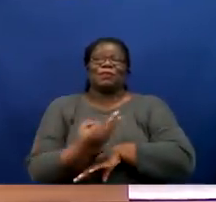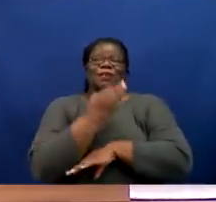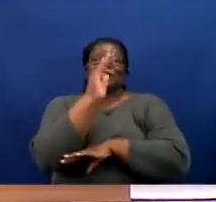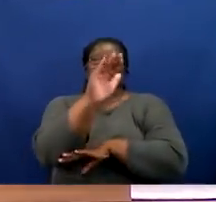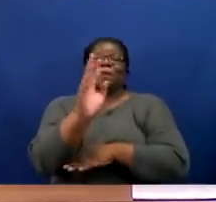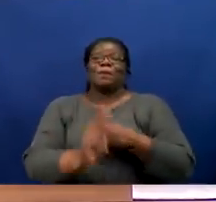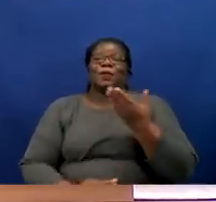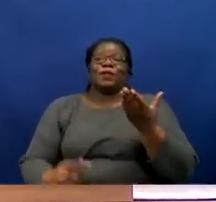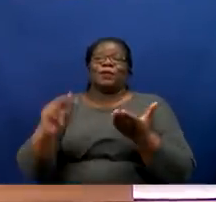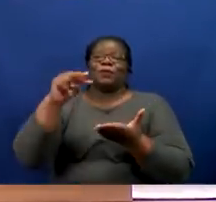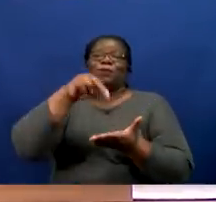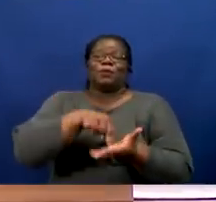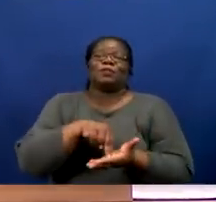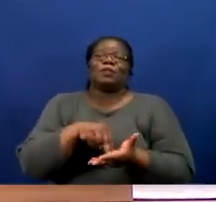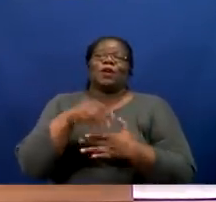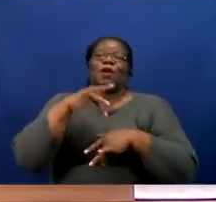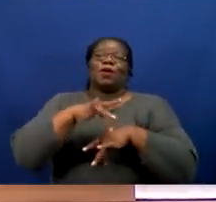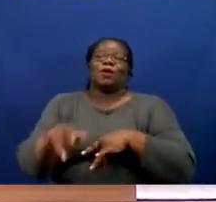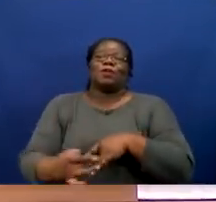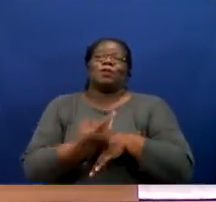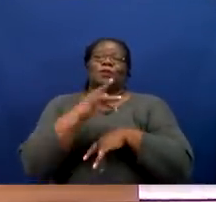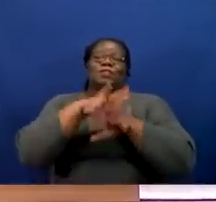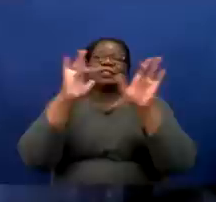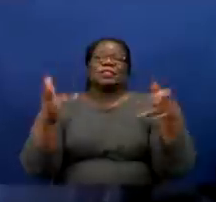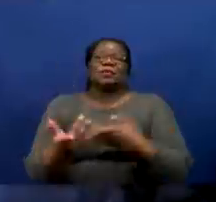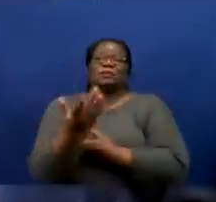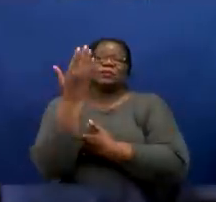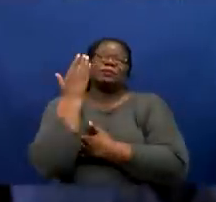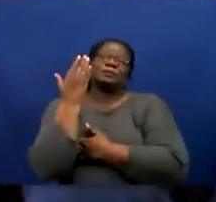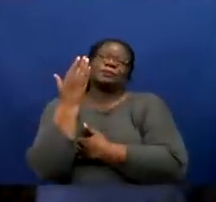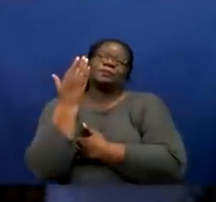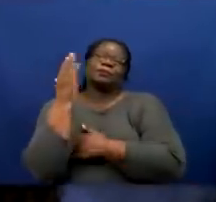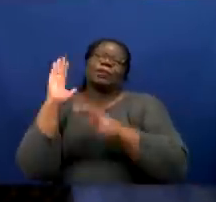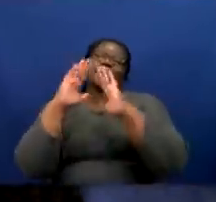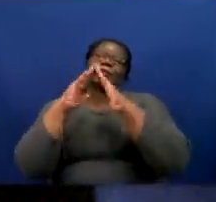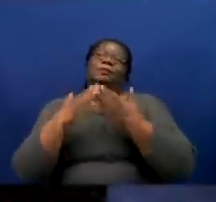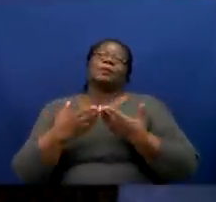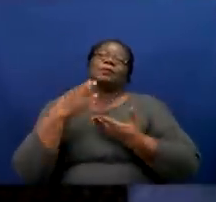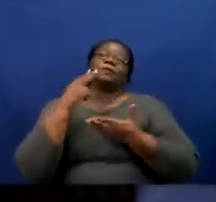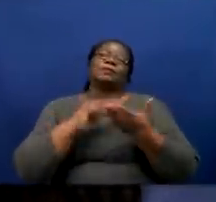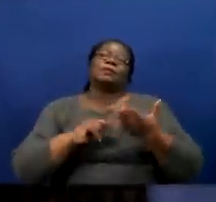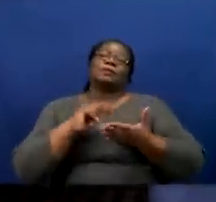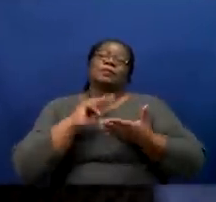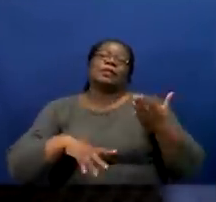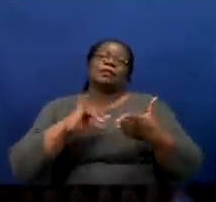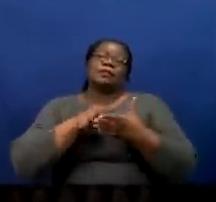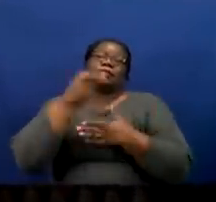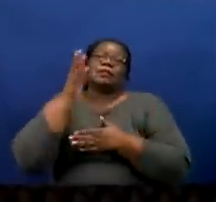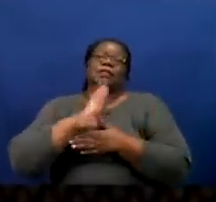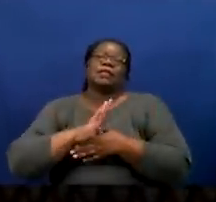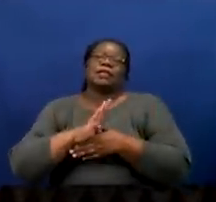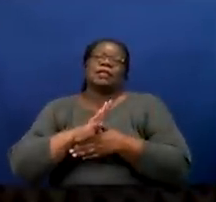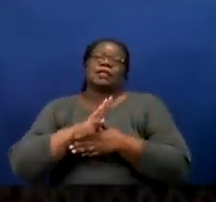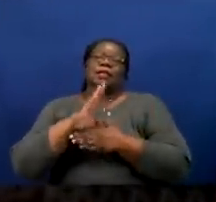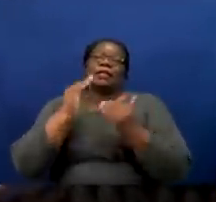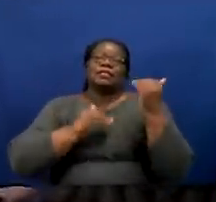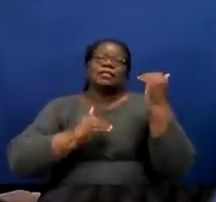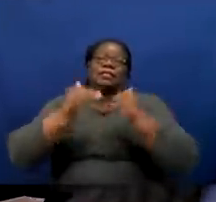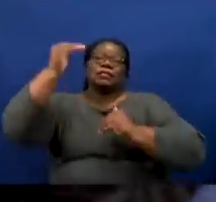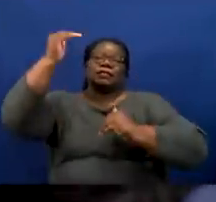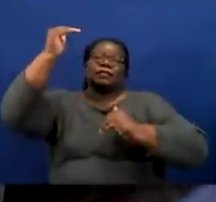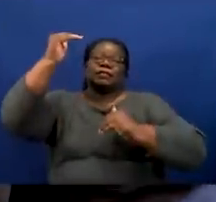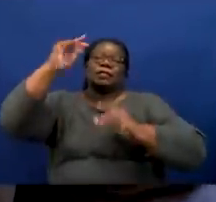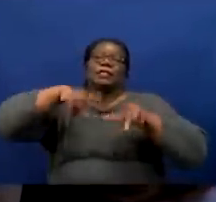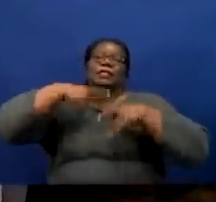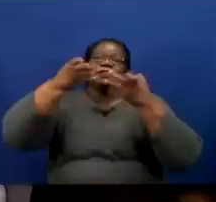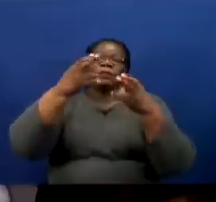he rose early one Sunday morning. And the Bible says that God had highly exalted him and